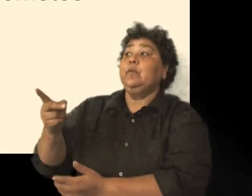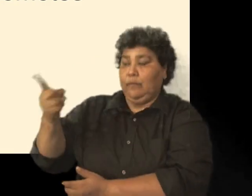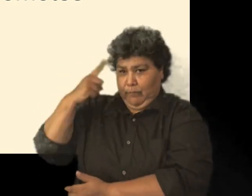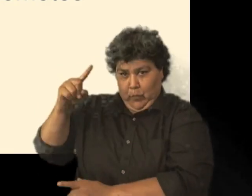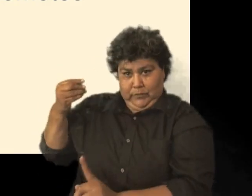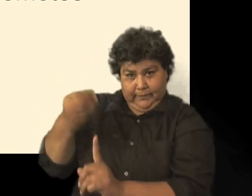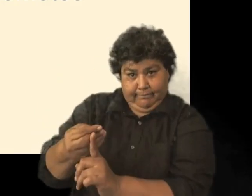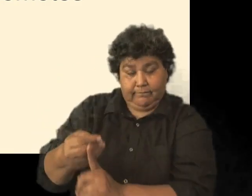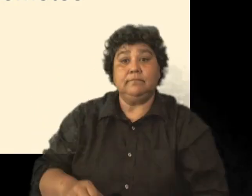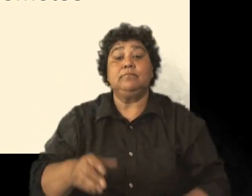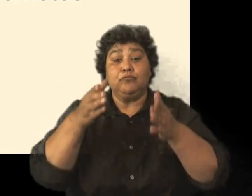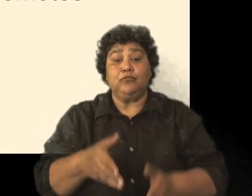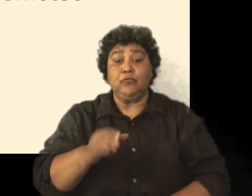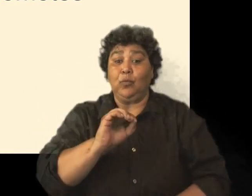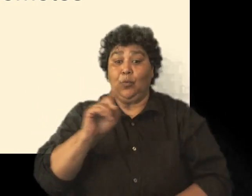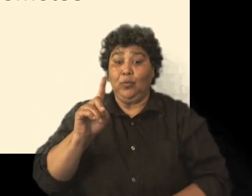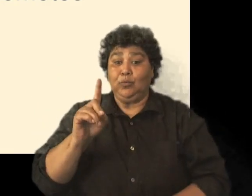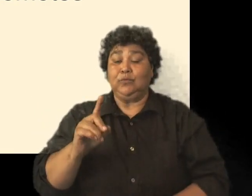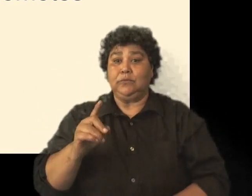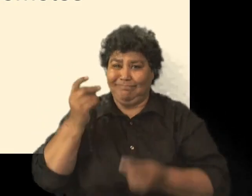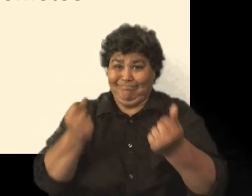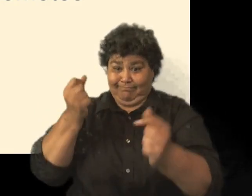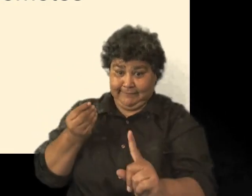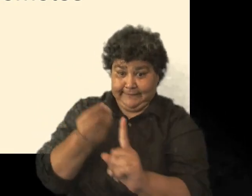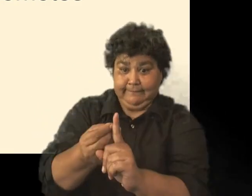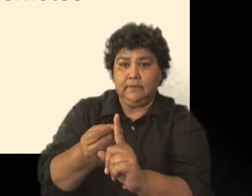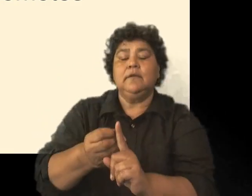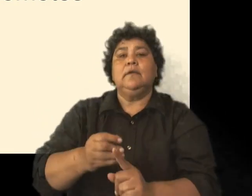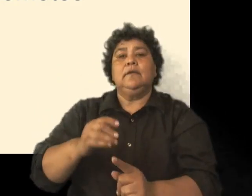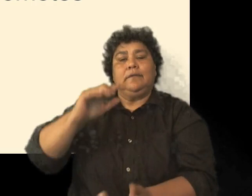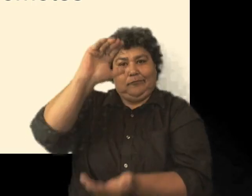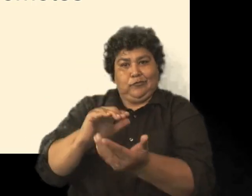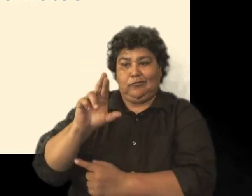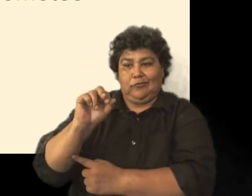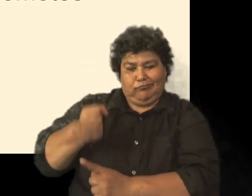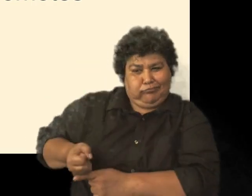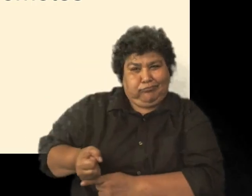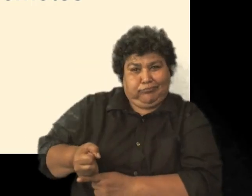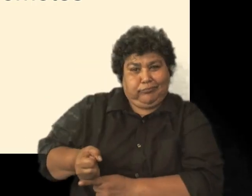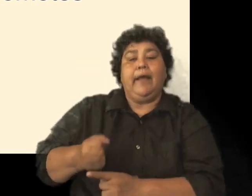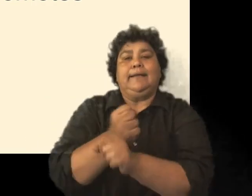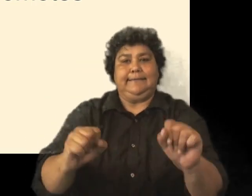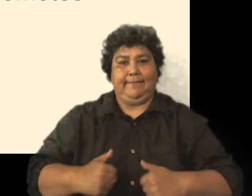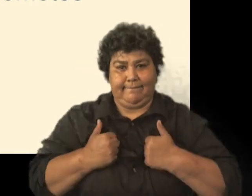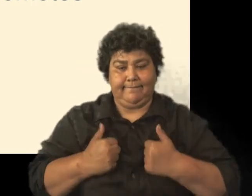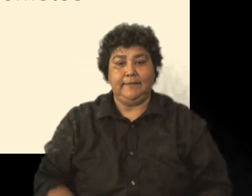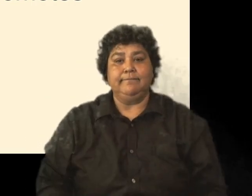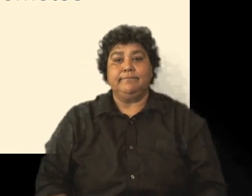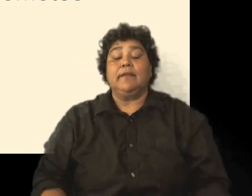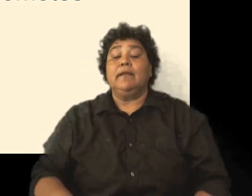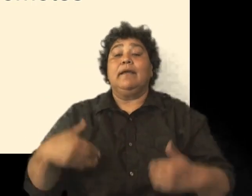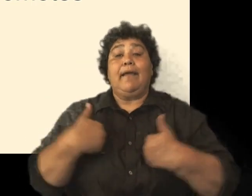administered soon after the overdose, it reduces the oxidative damage in the liver and is life-saving. In animal